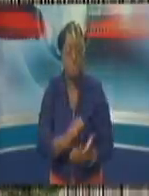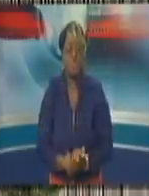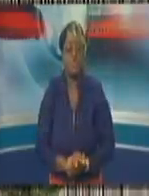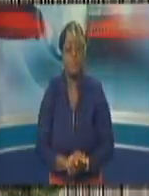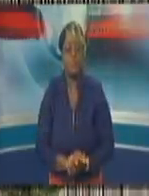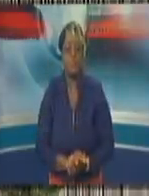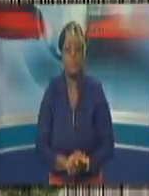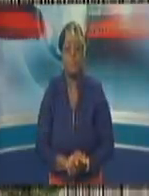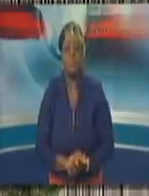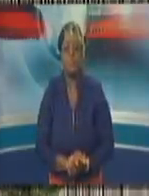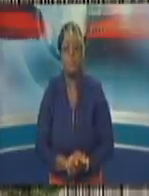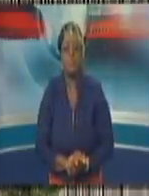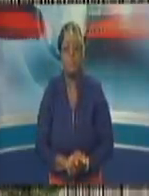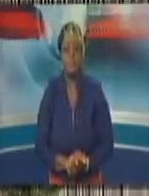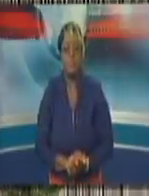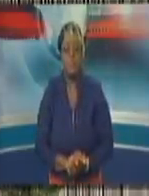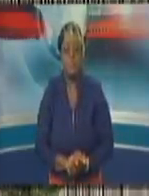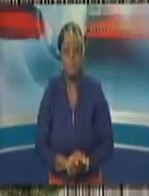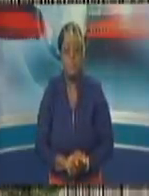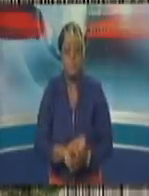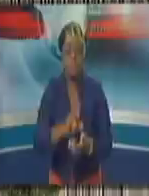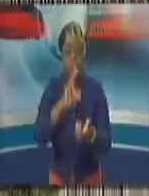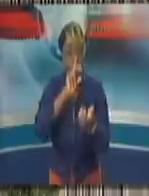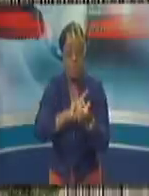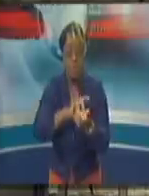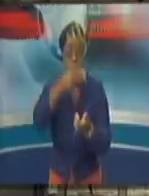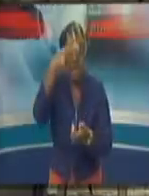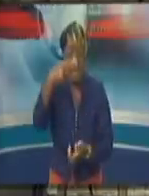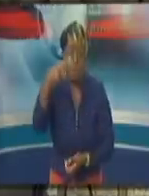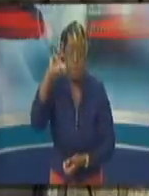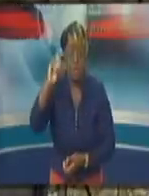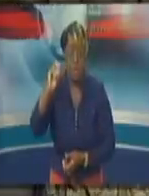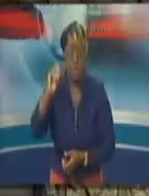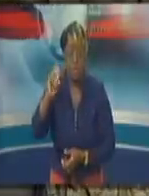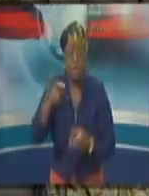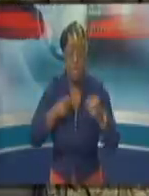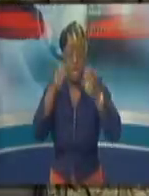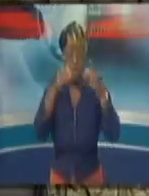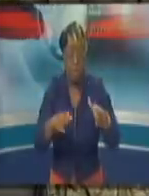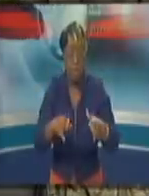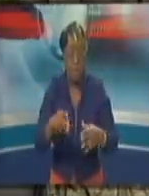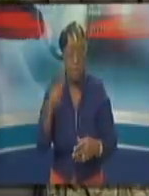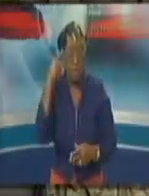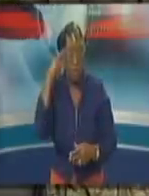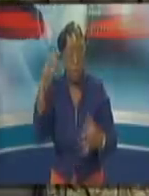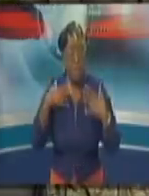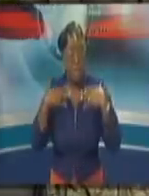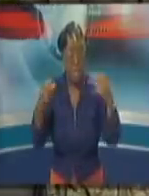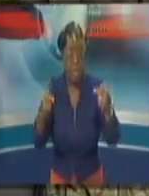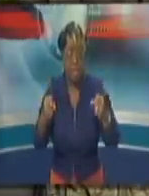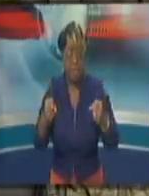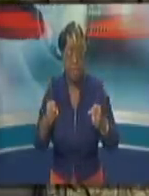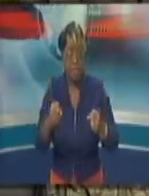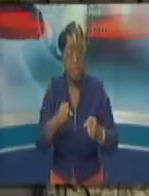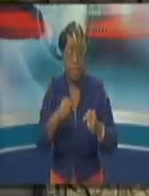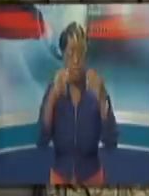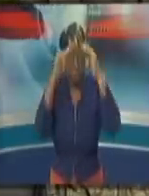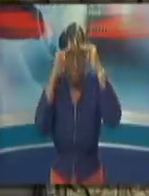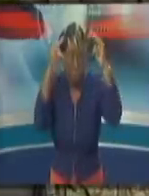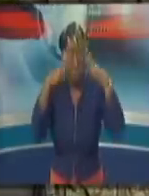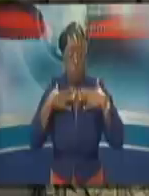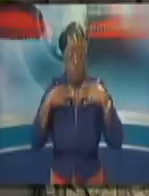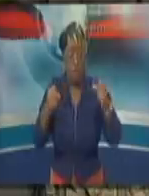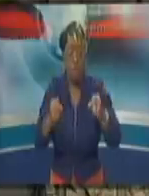Good news, it seems. Dr. Hazel Othello, Director of Mental Health at the Ministry of Health, will now speak on